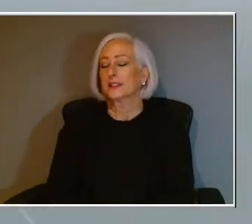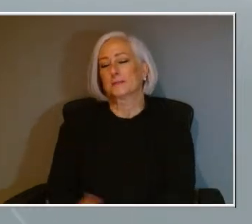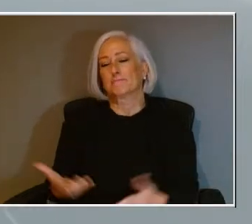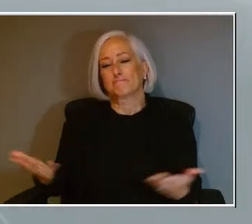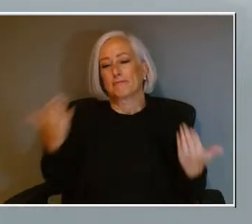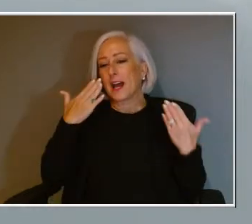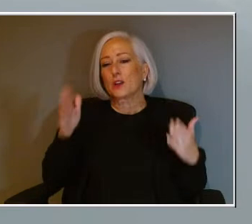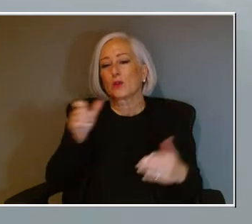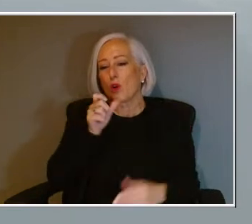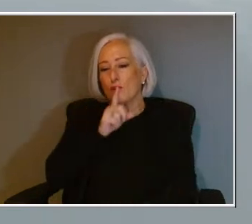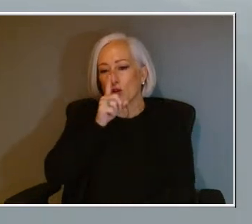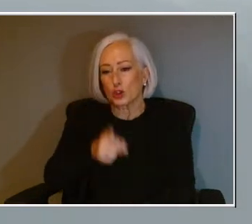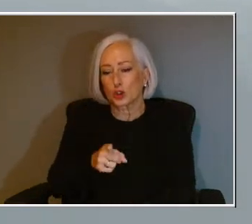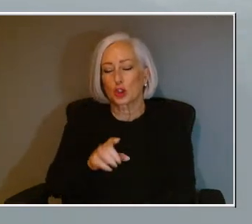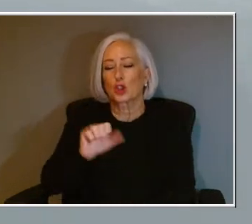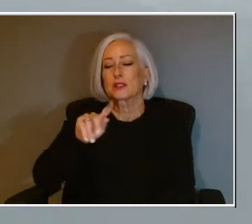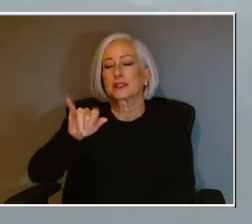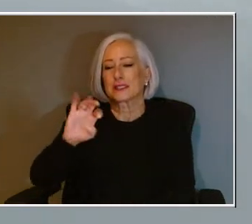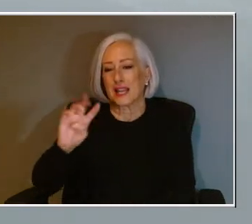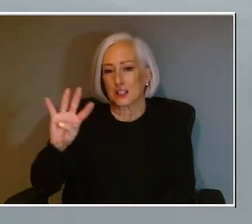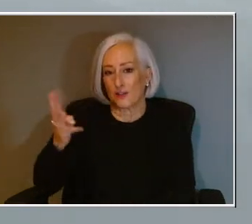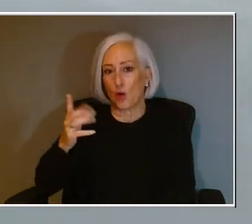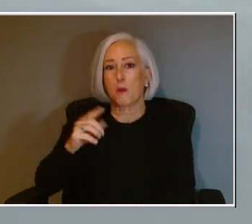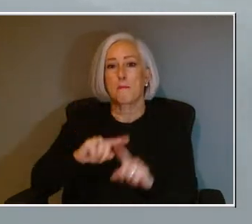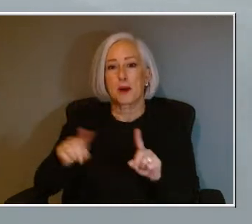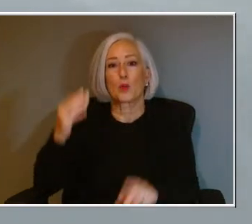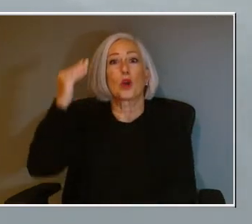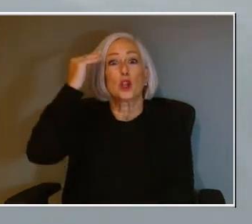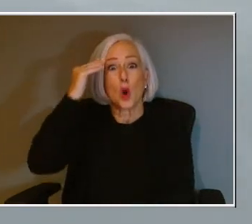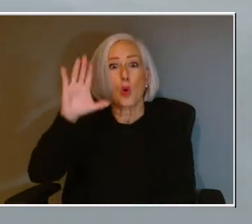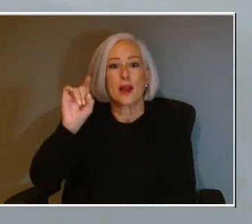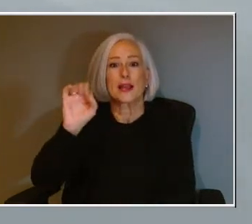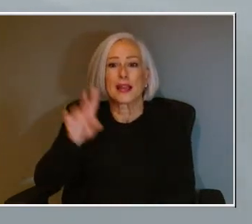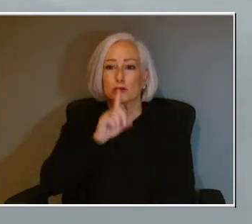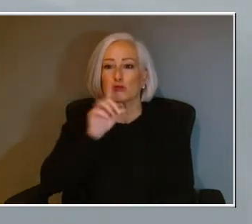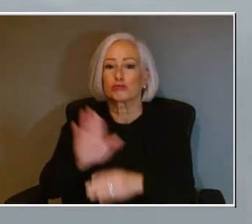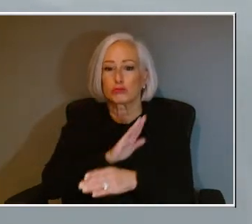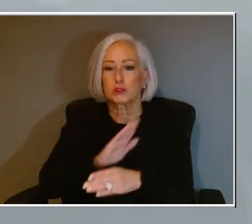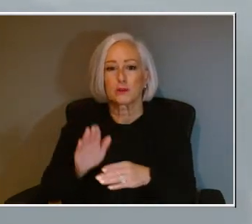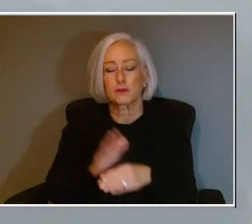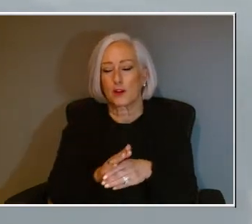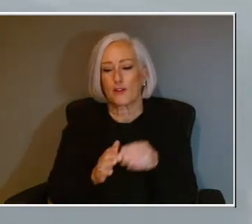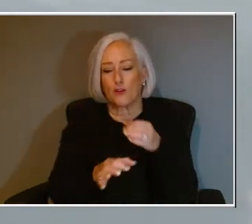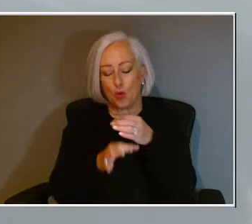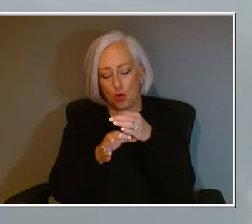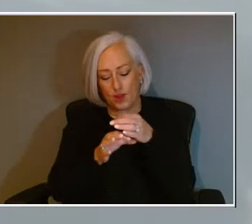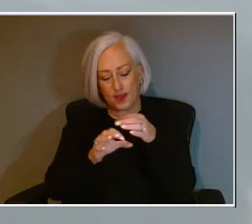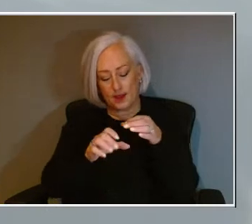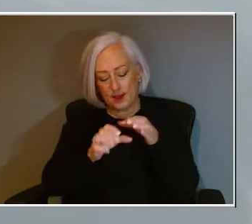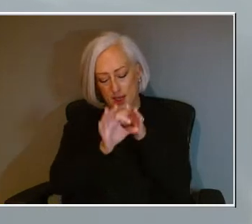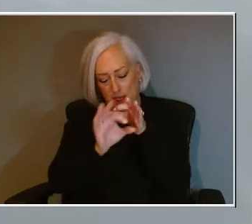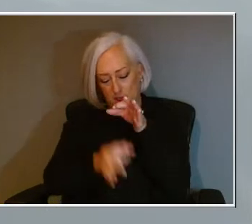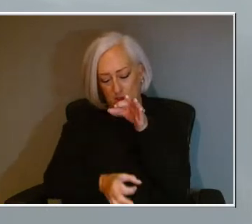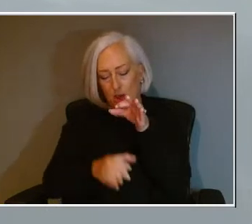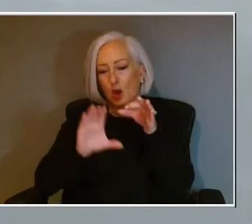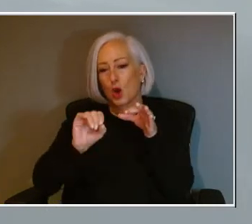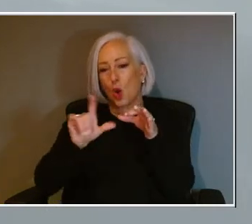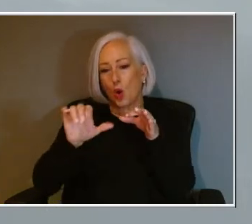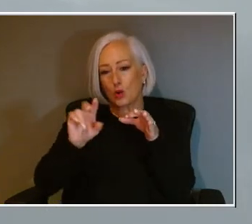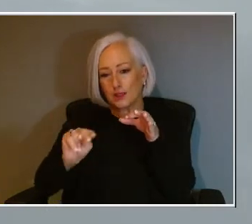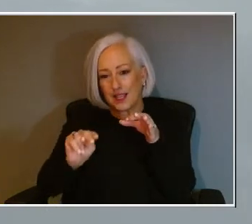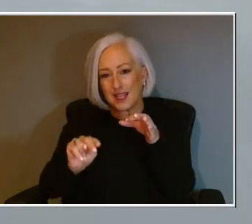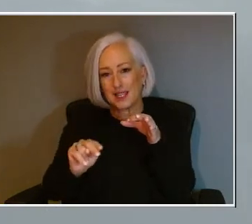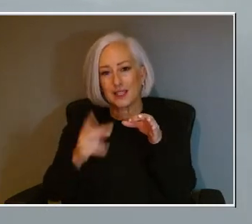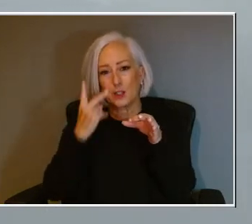4, but we certainly know that it is cancer in the rectum or the colon with this large fungating type of mass. What is all